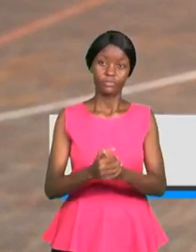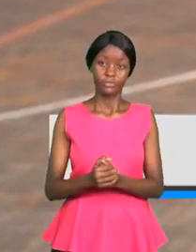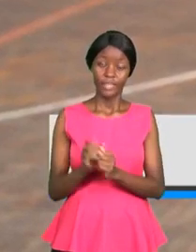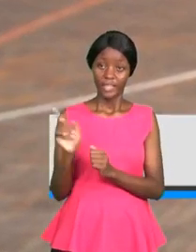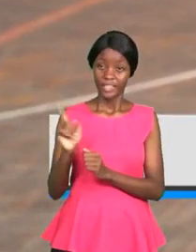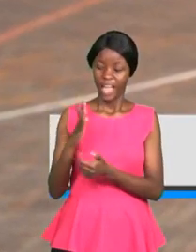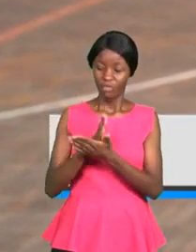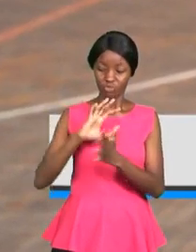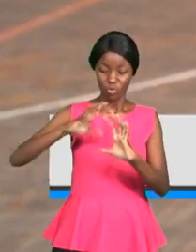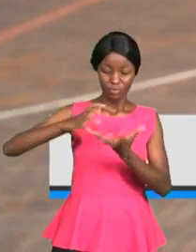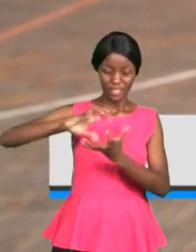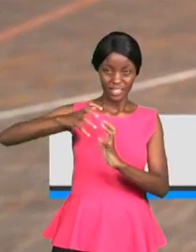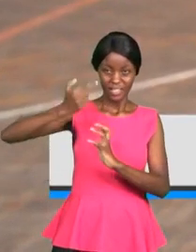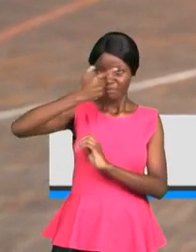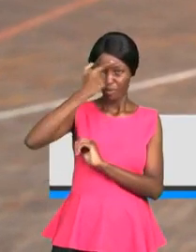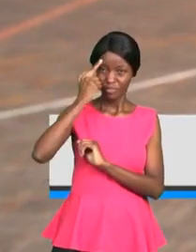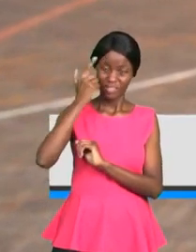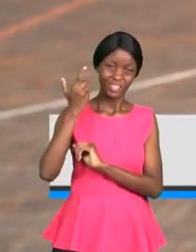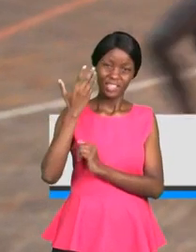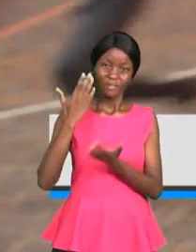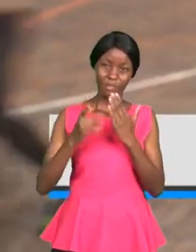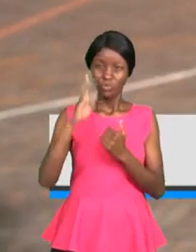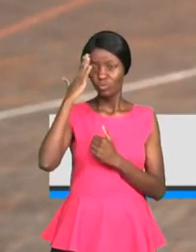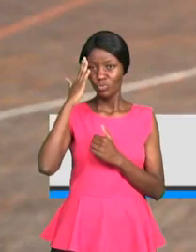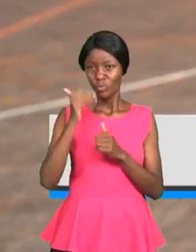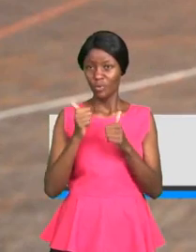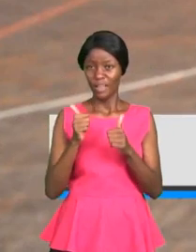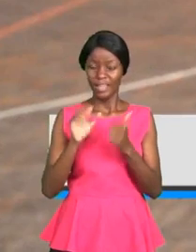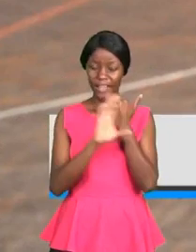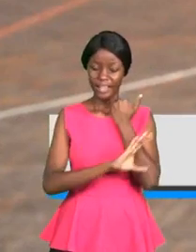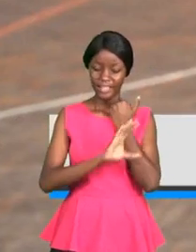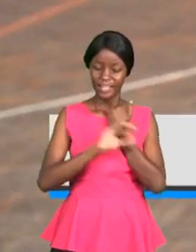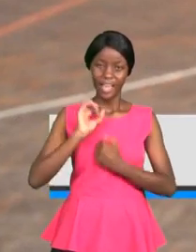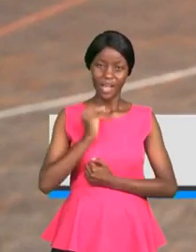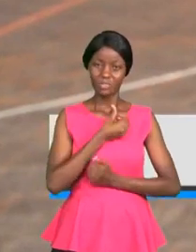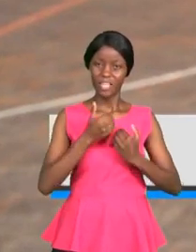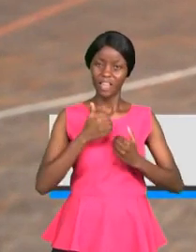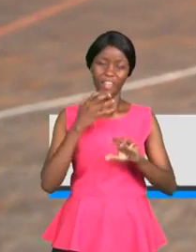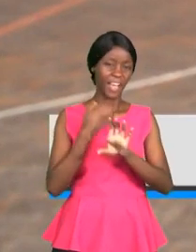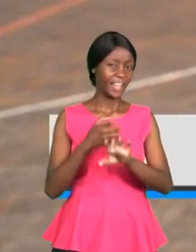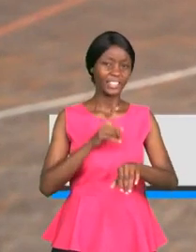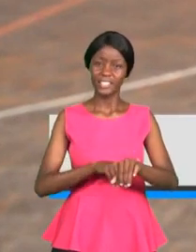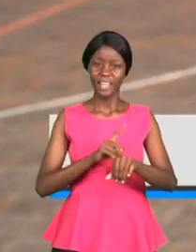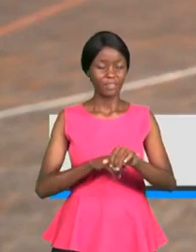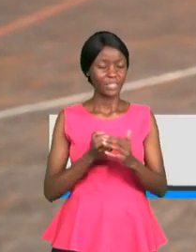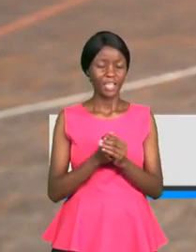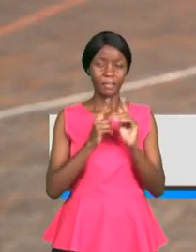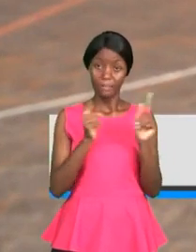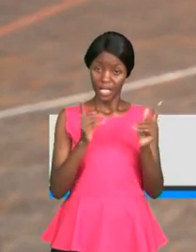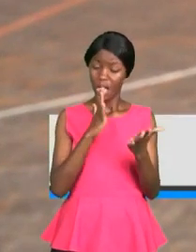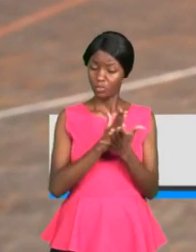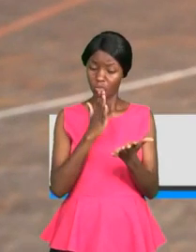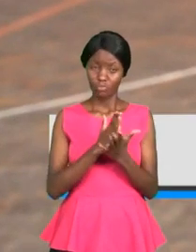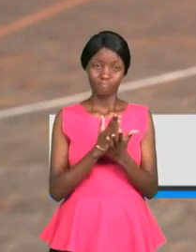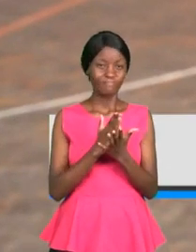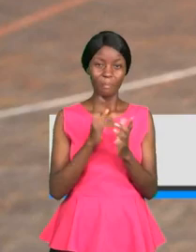is complicated because, of course, you are all aware that our country has serious difficulties. But despite that, we are doing